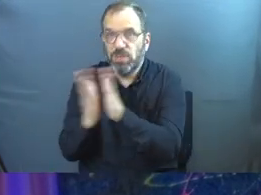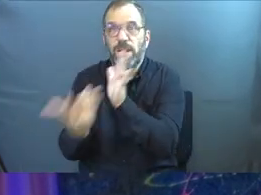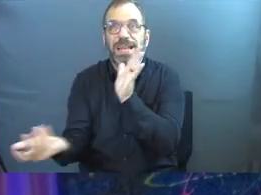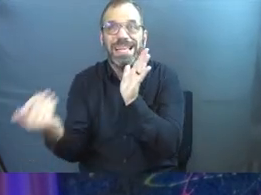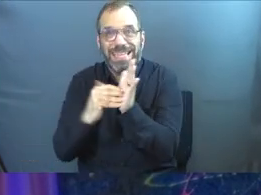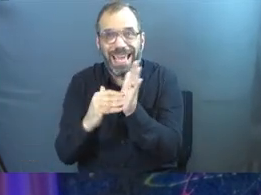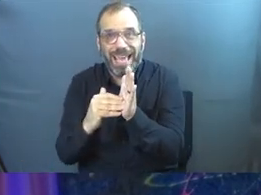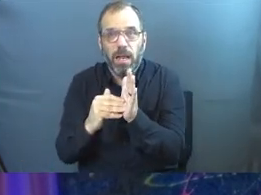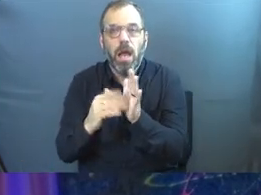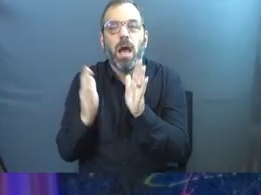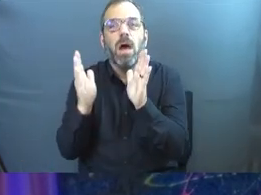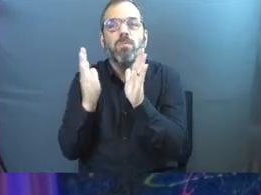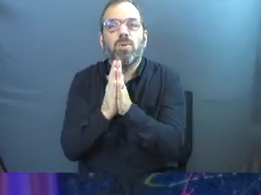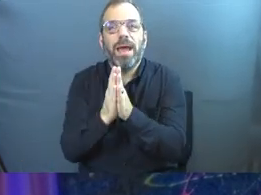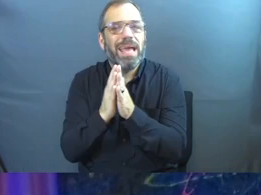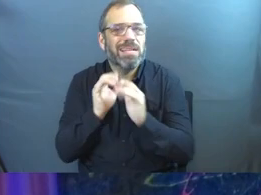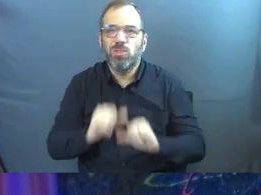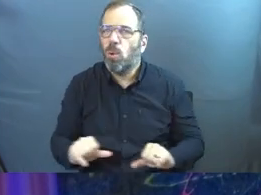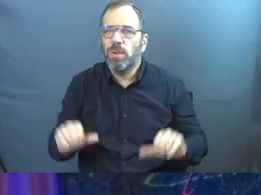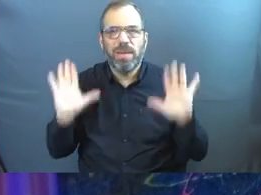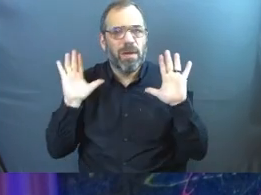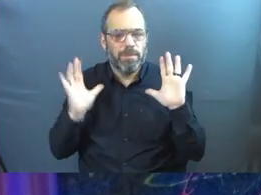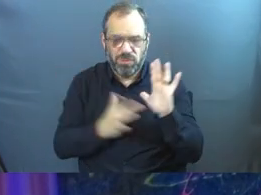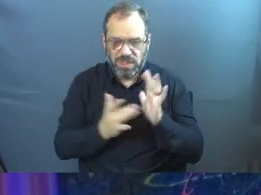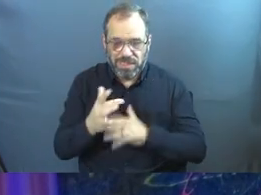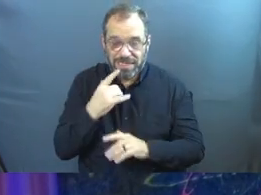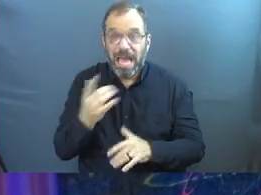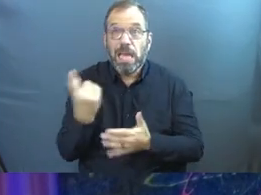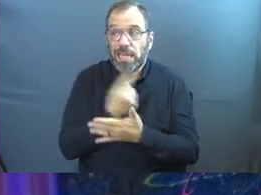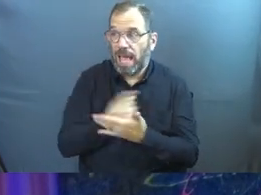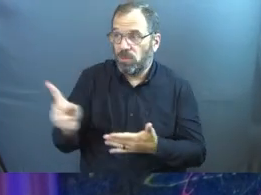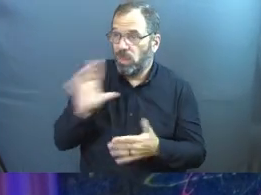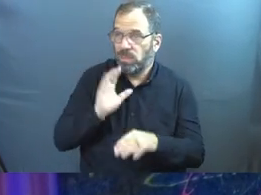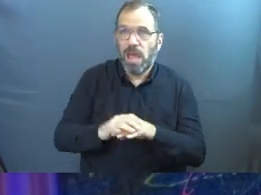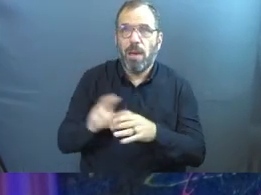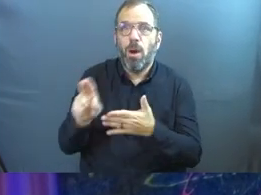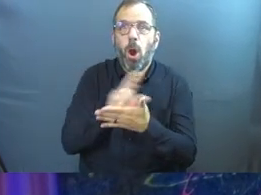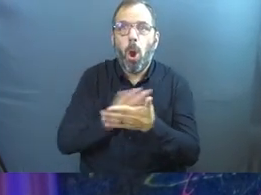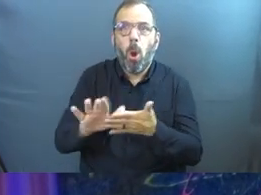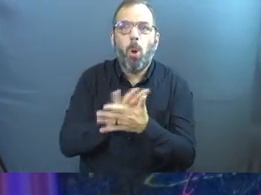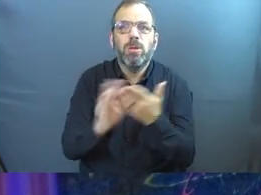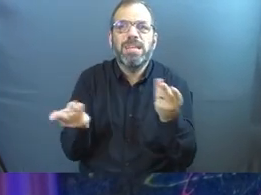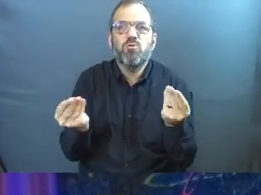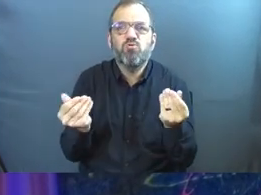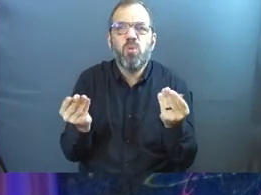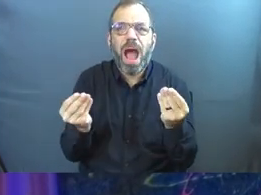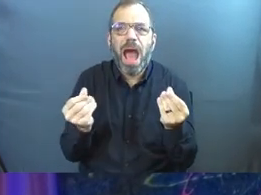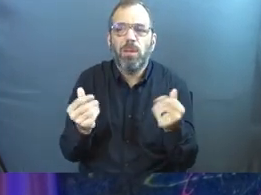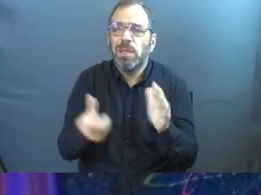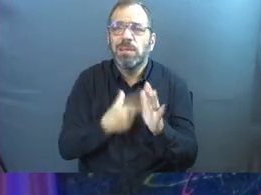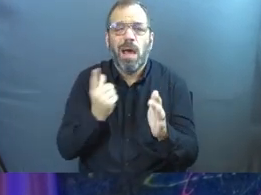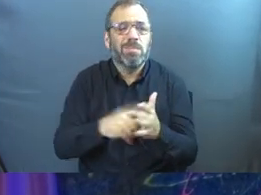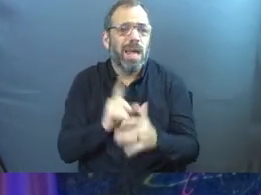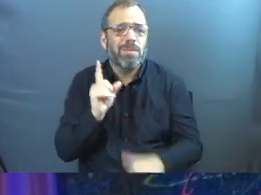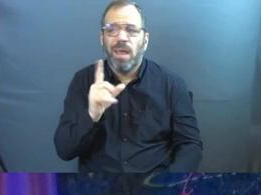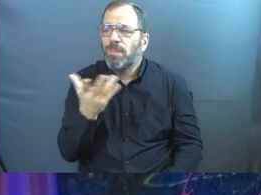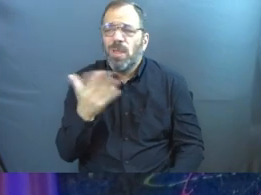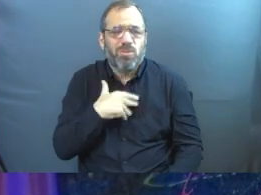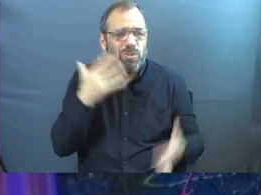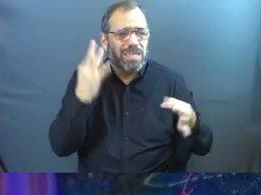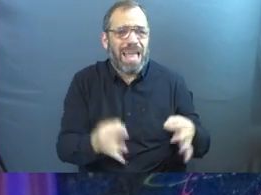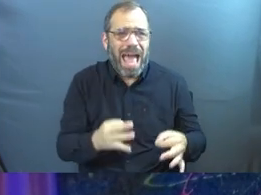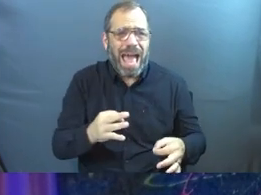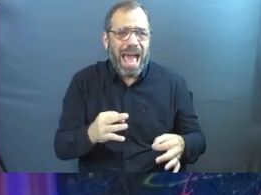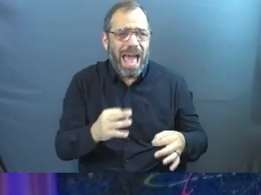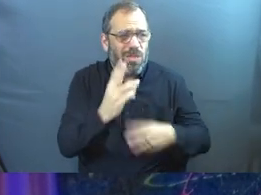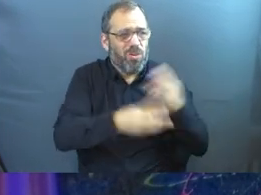again. We got to pray and never give up, Jesus said. Then last week, we talked about holy ground moments, where sometimes you go and you decide to